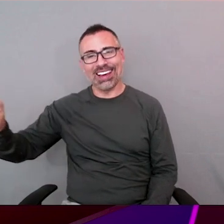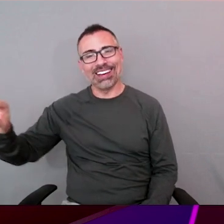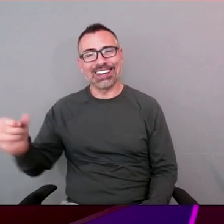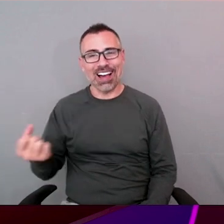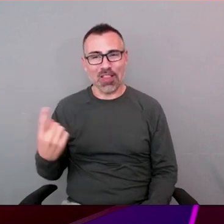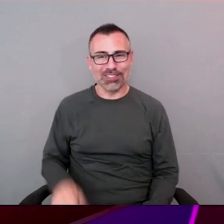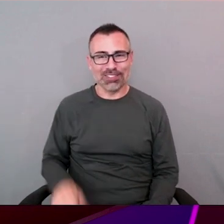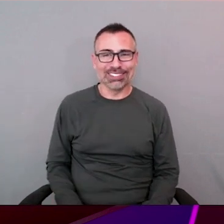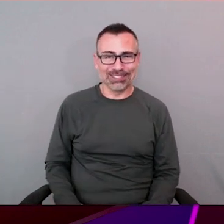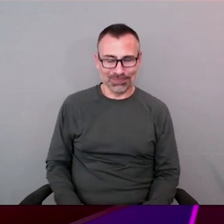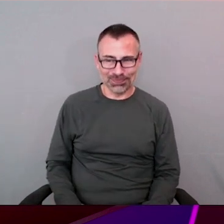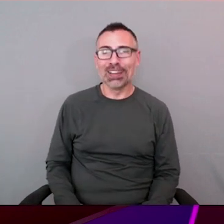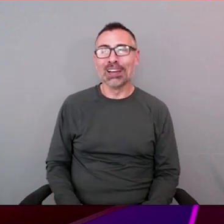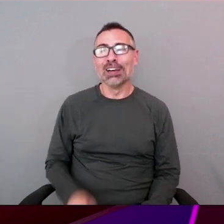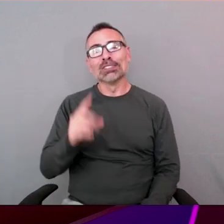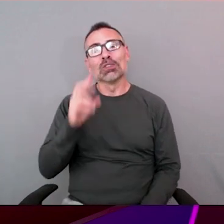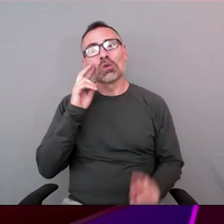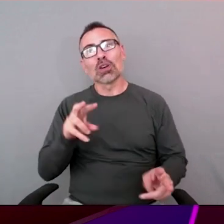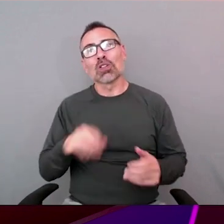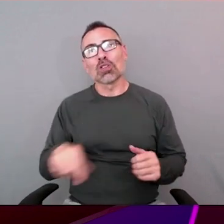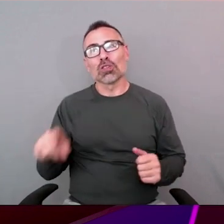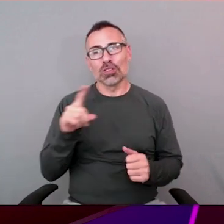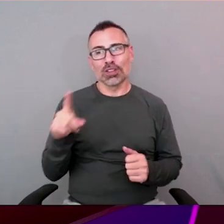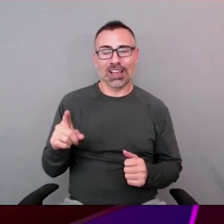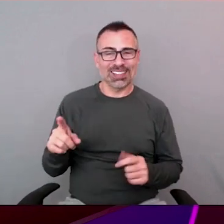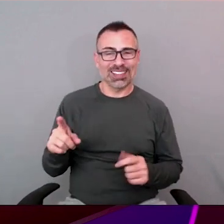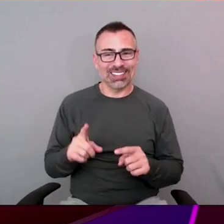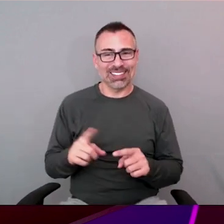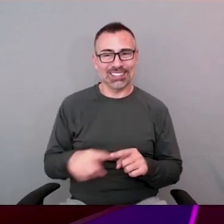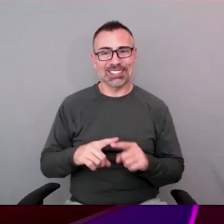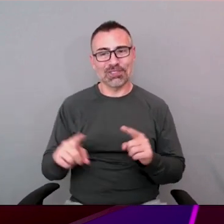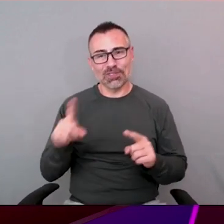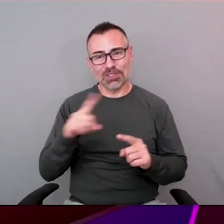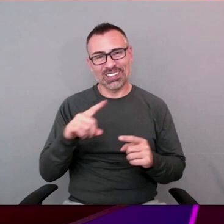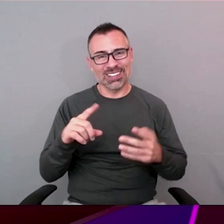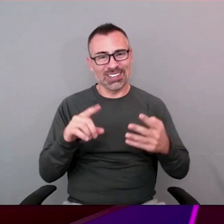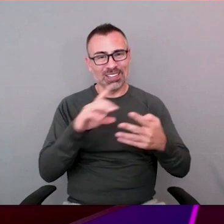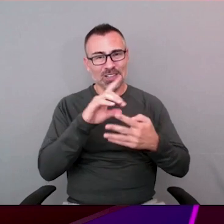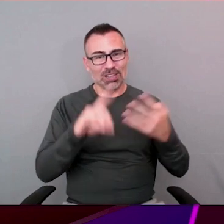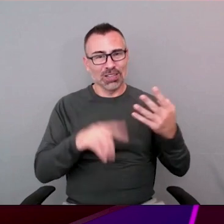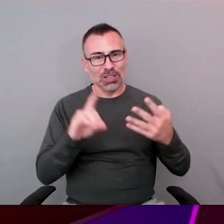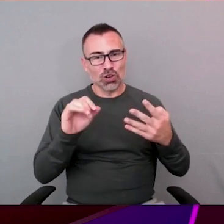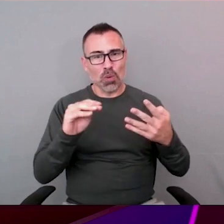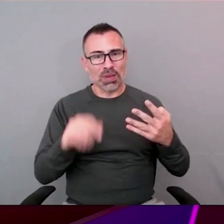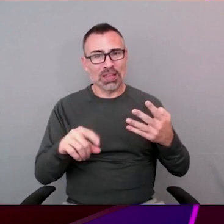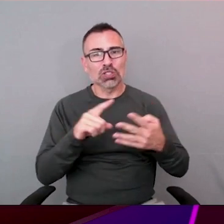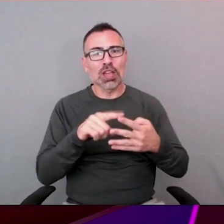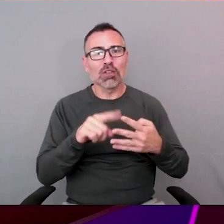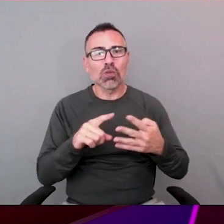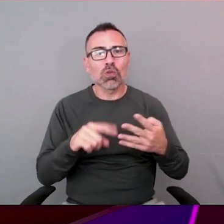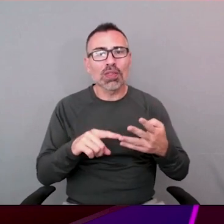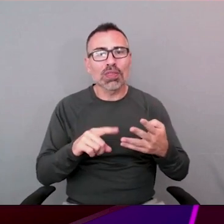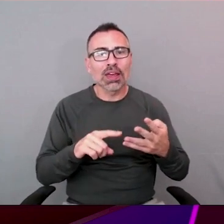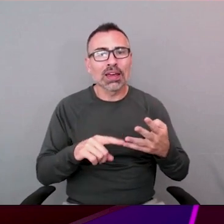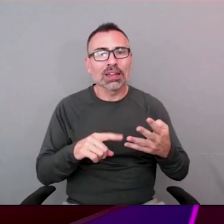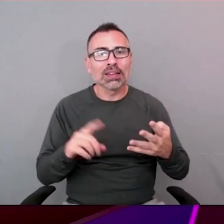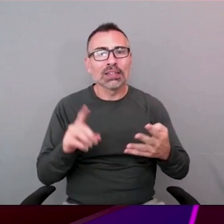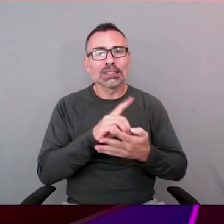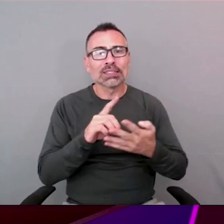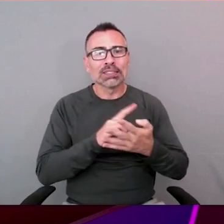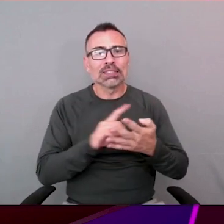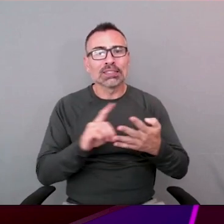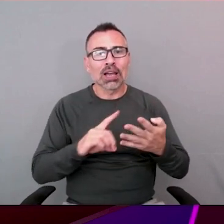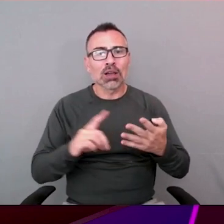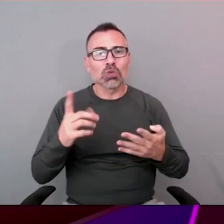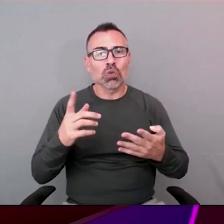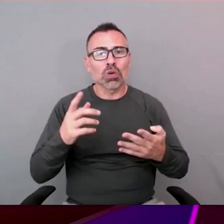have design secure architectures. That one seems like it's a pretty heavy hitter with 30%. Absolutely. Almost a third of the exam, 30%